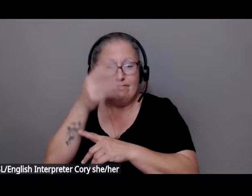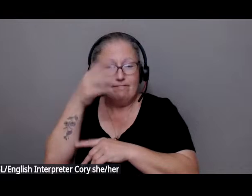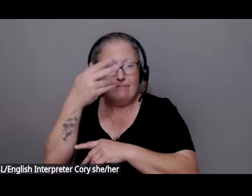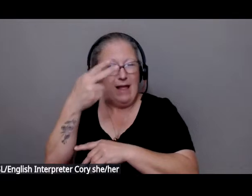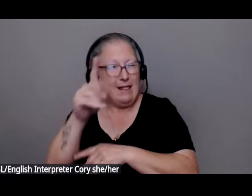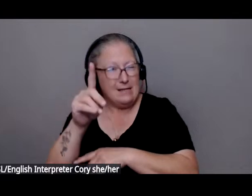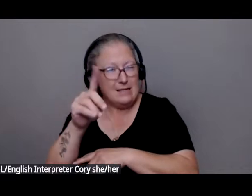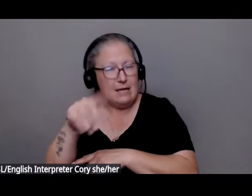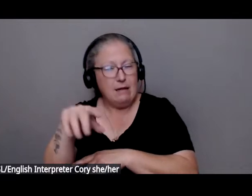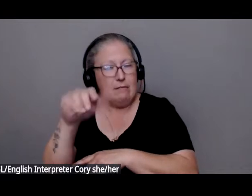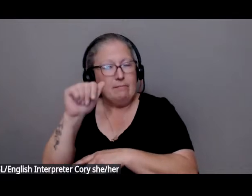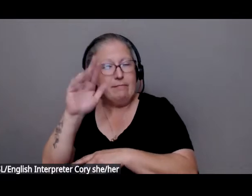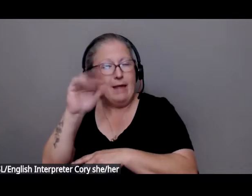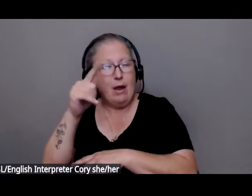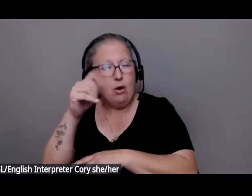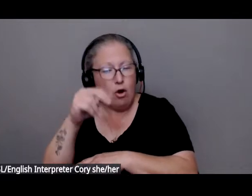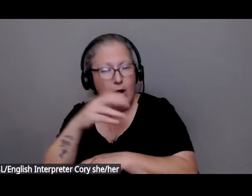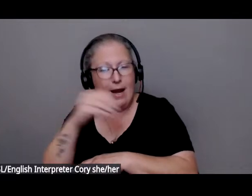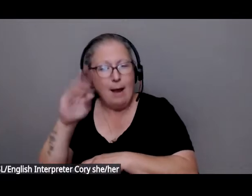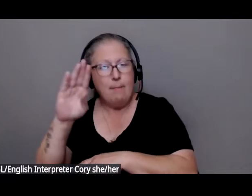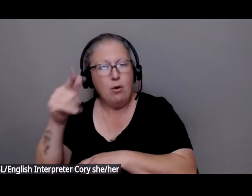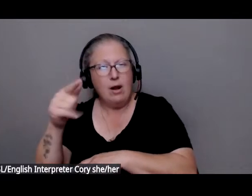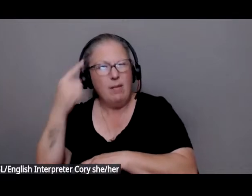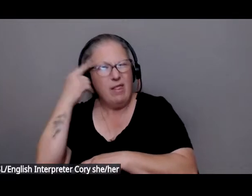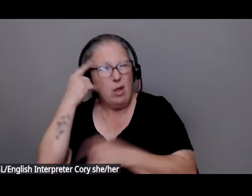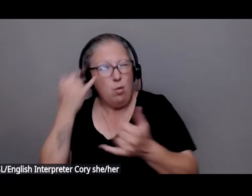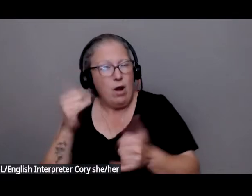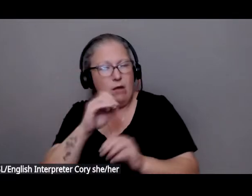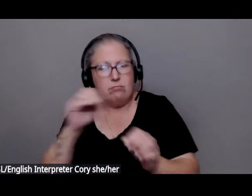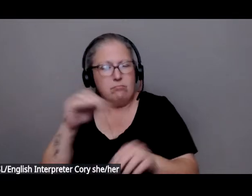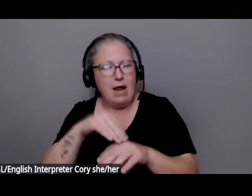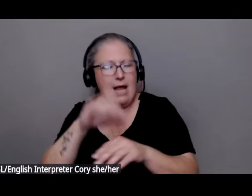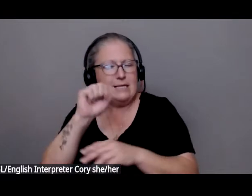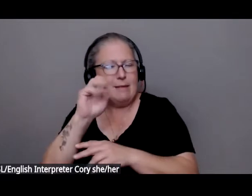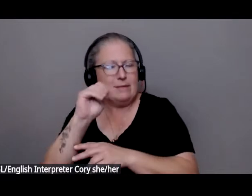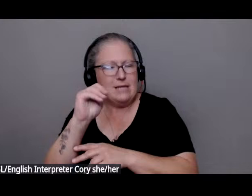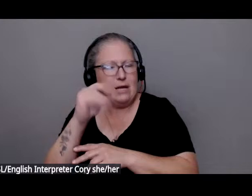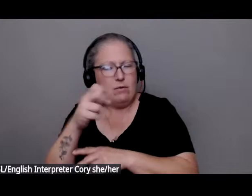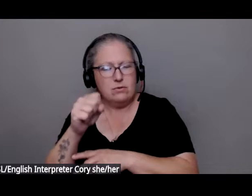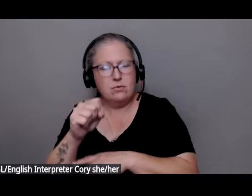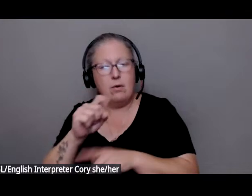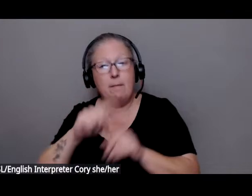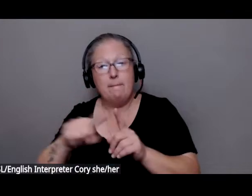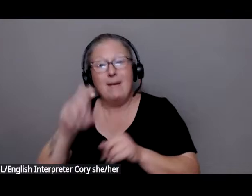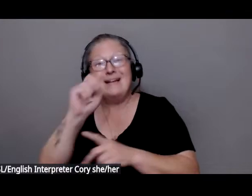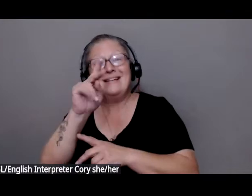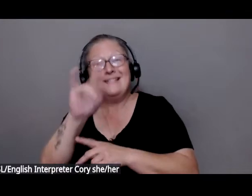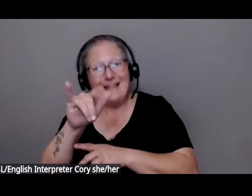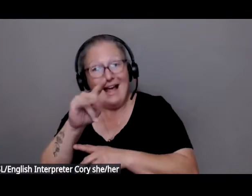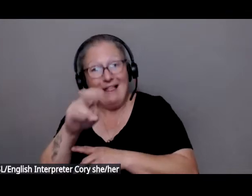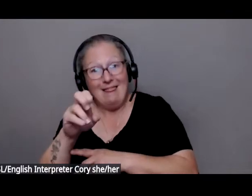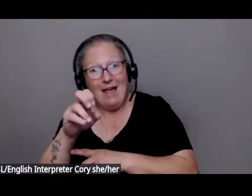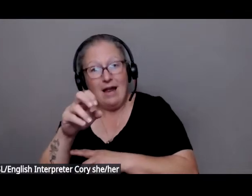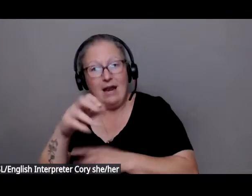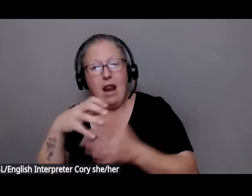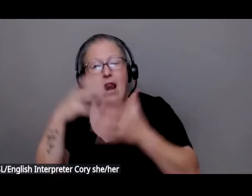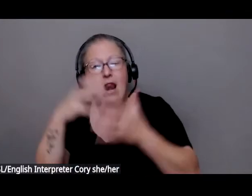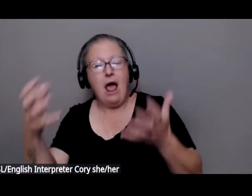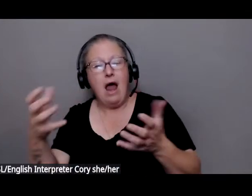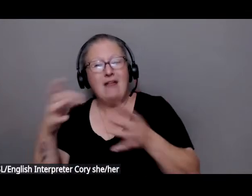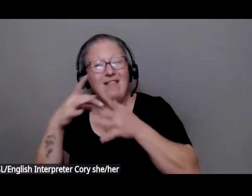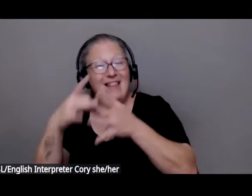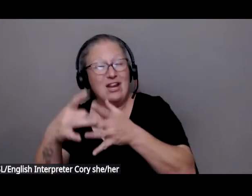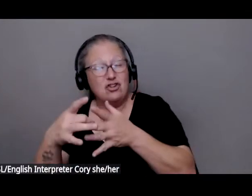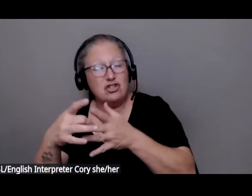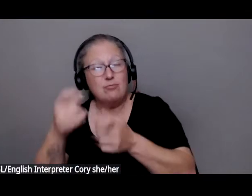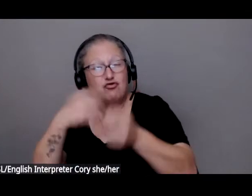Hillsdale, Aragon, Burlingame. I don't think we have anybody at San Mateo at the moment, but Skyline has gone through a lot of leadership transitions and they've really